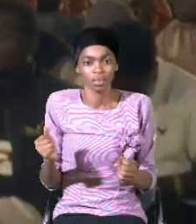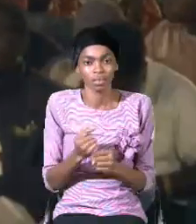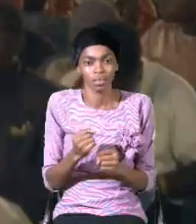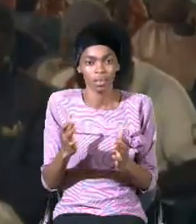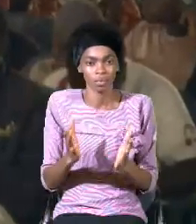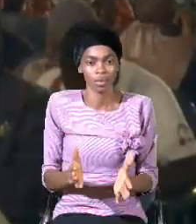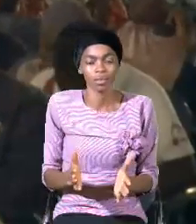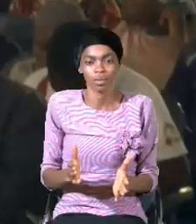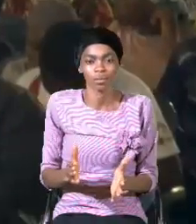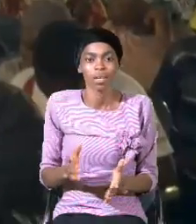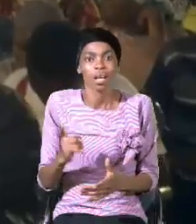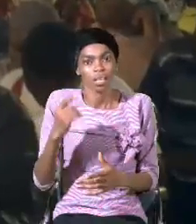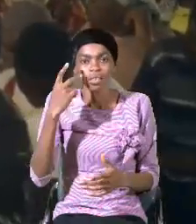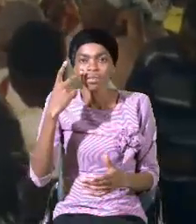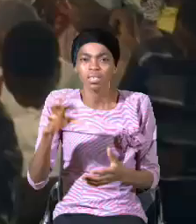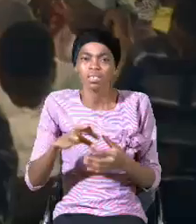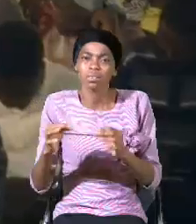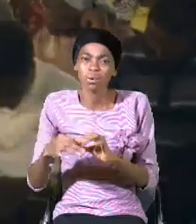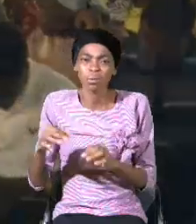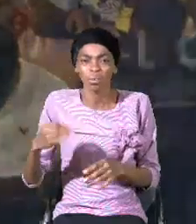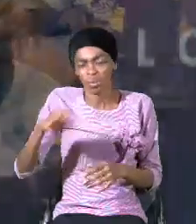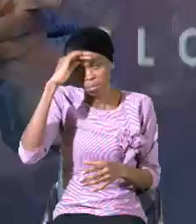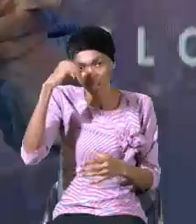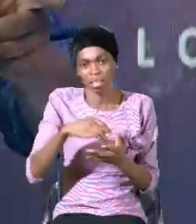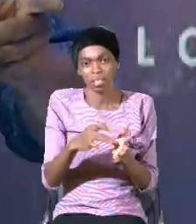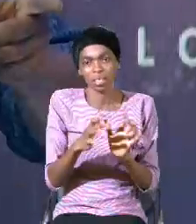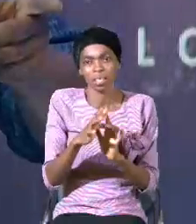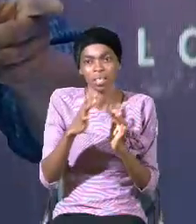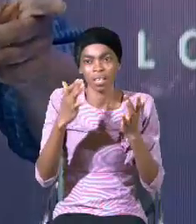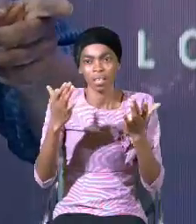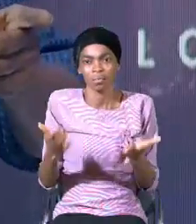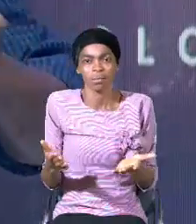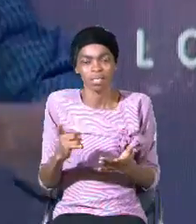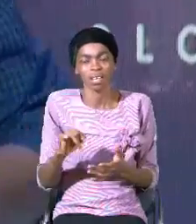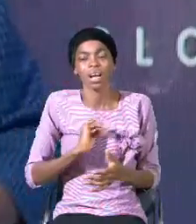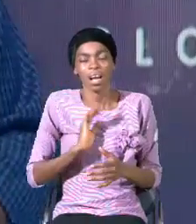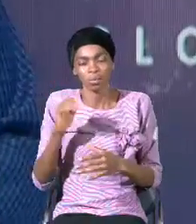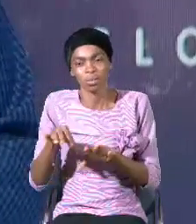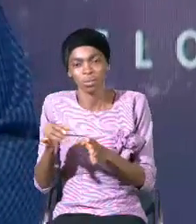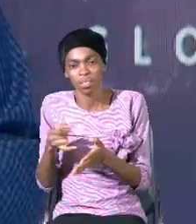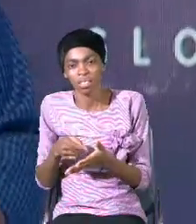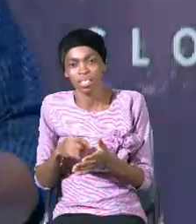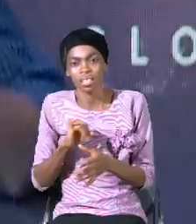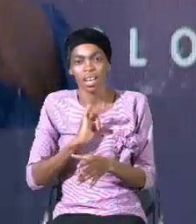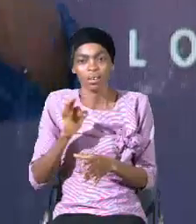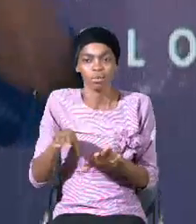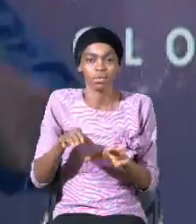barns, I'll build another, I will acquire this, I will acquire that.